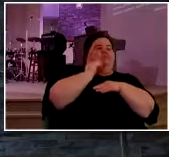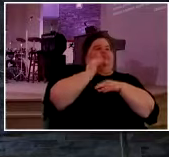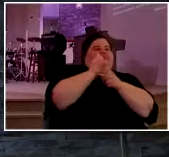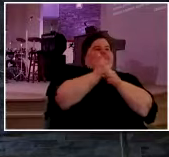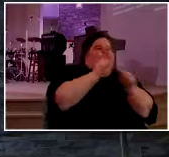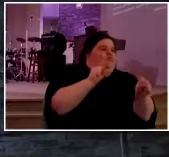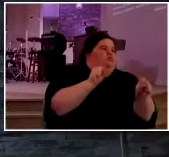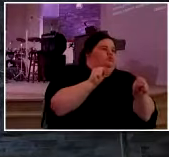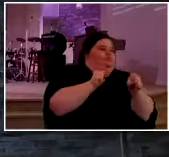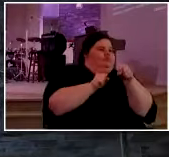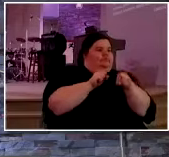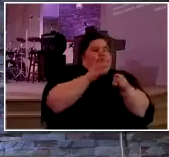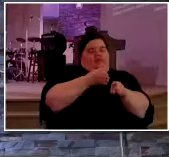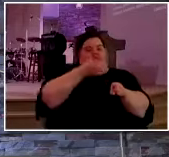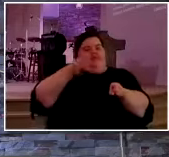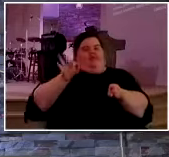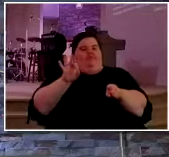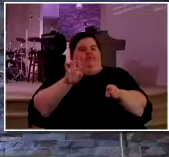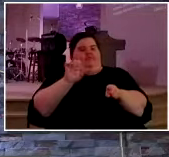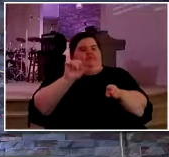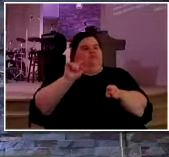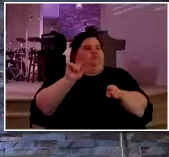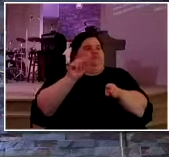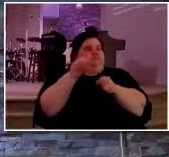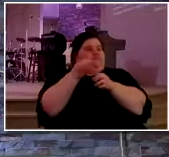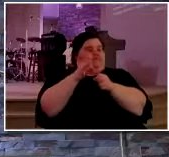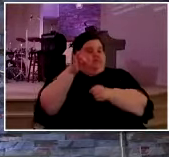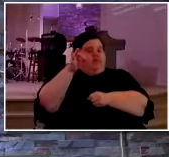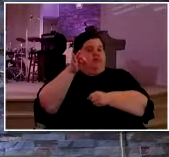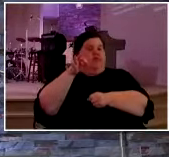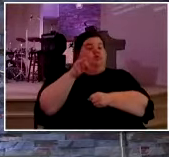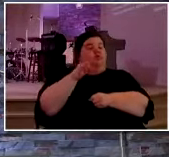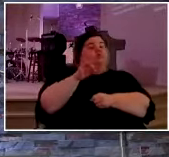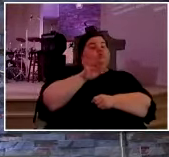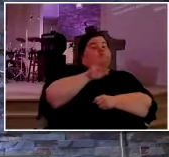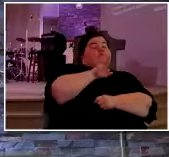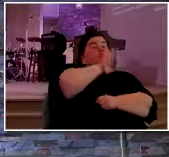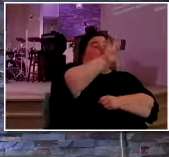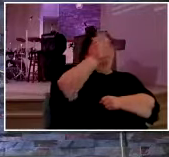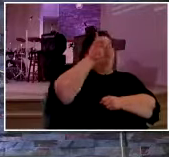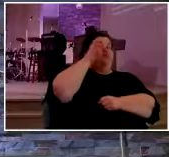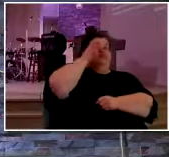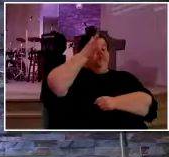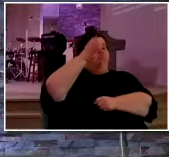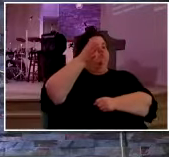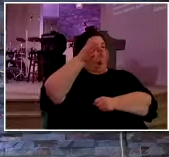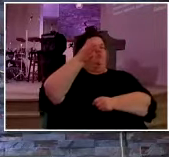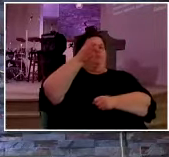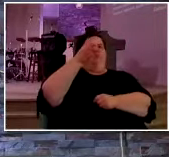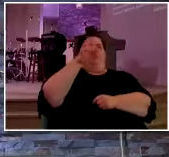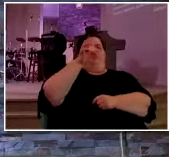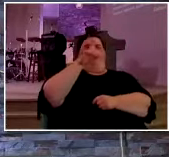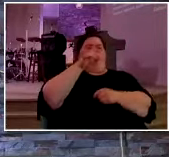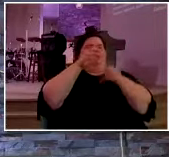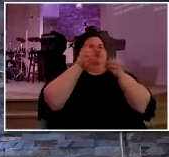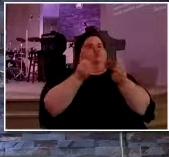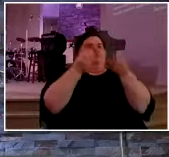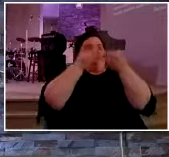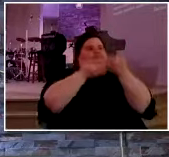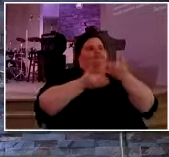Your future is 100% ahead of you of what God has in store for your